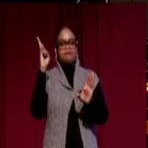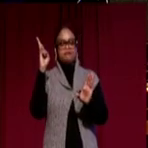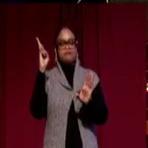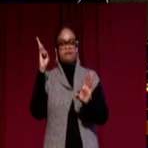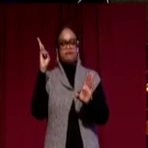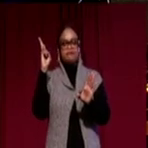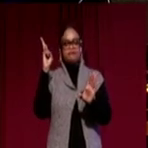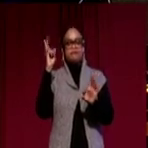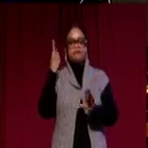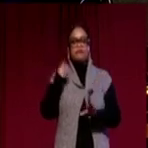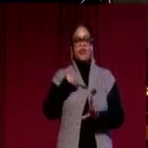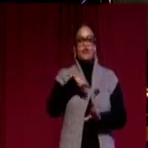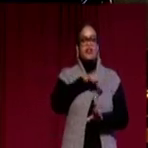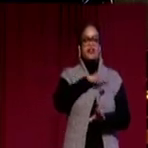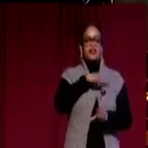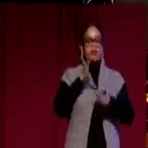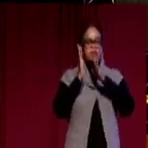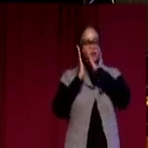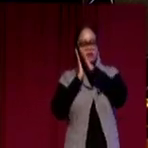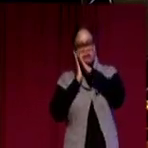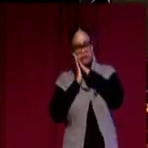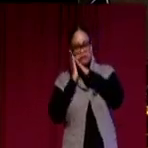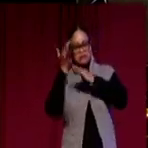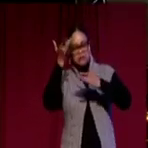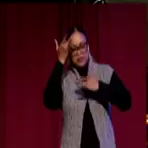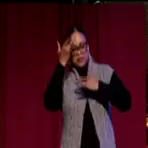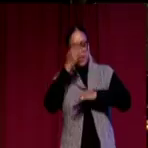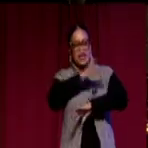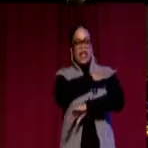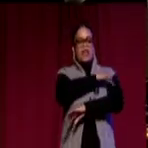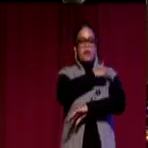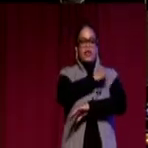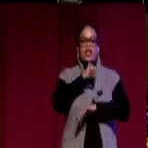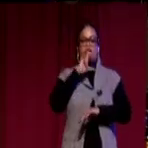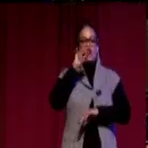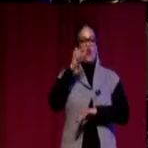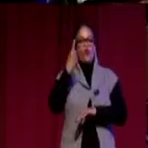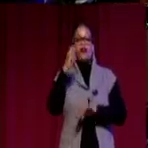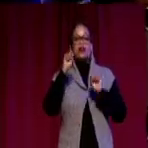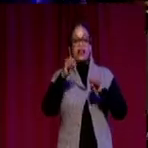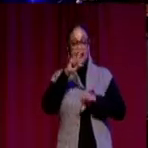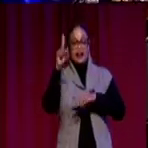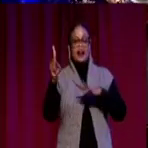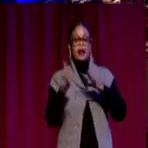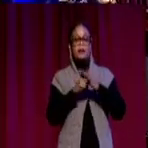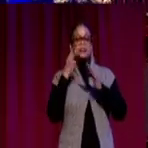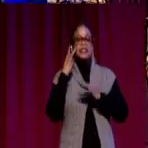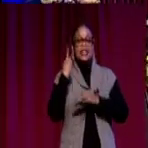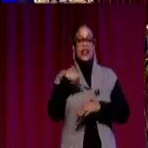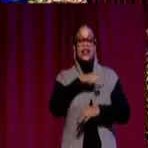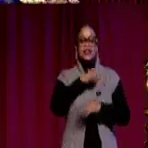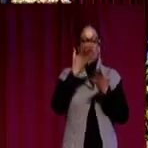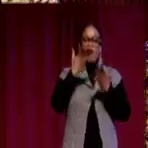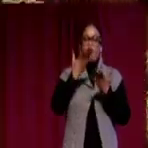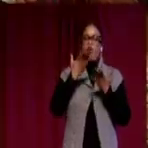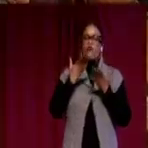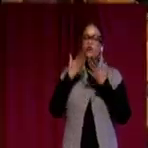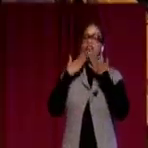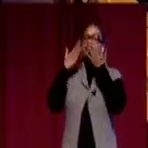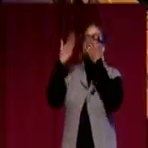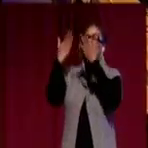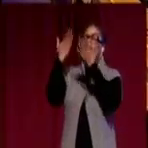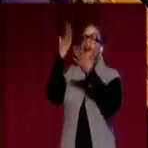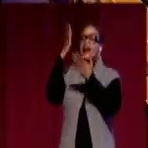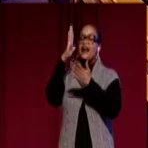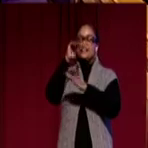We could have been laying in the hospital and nobody able to visit us. But I want to thank God